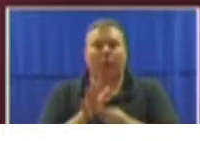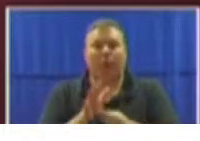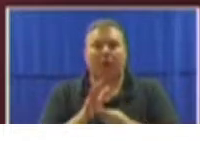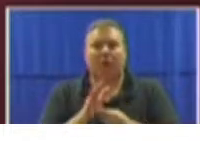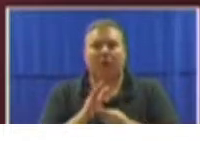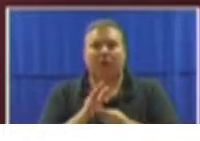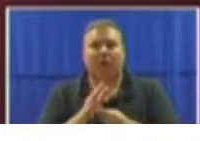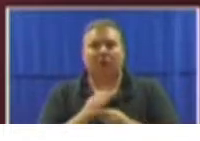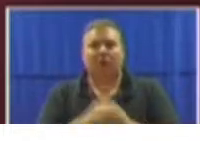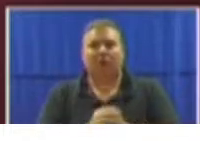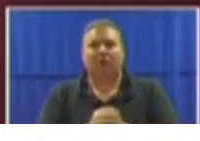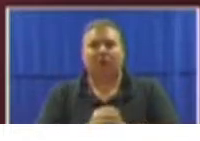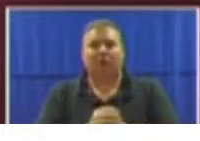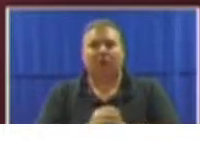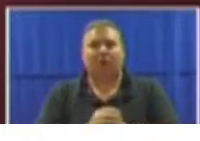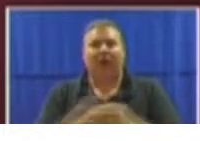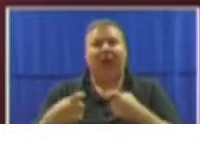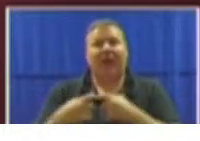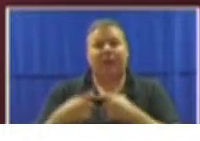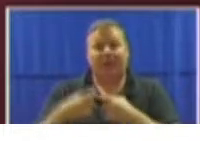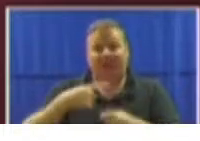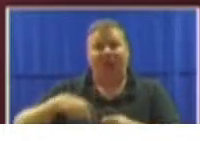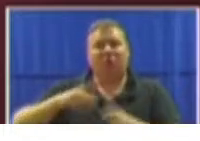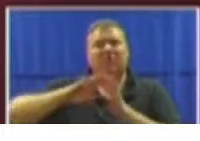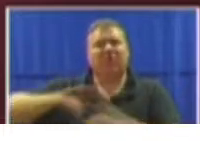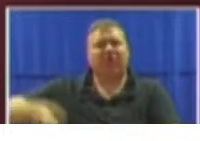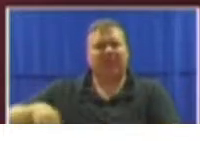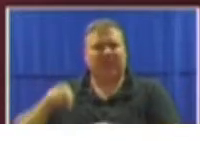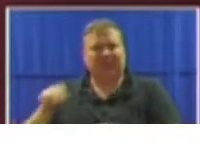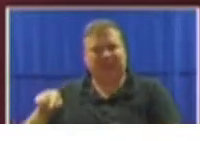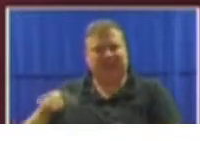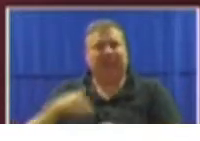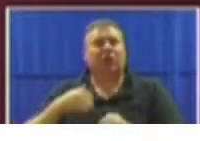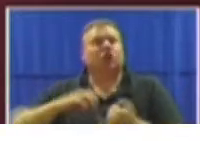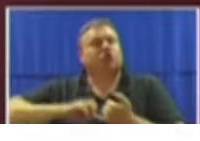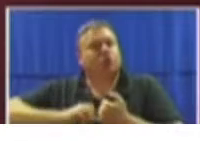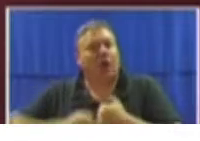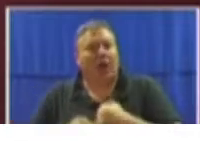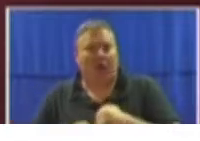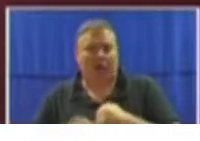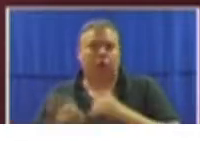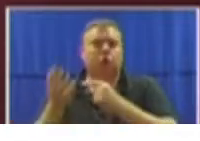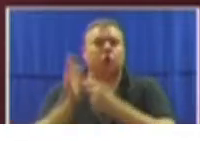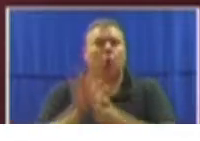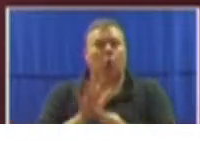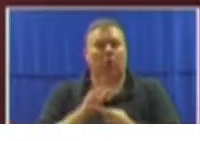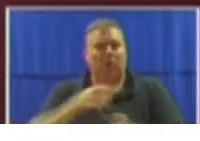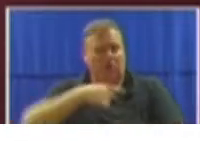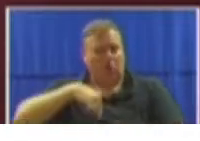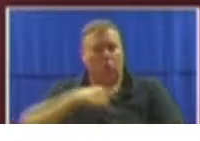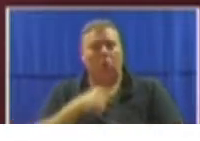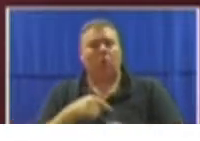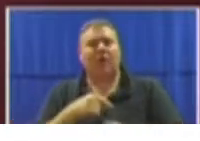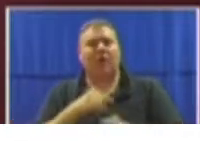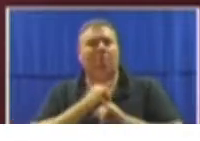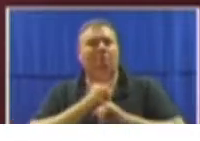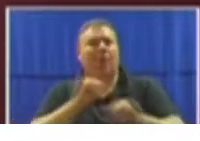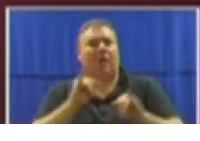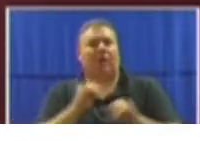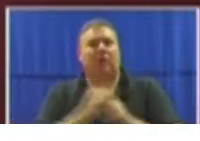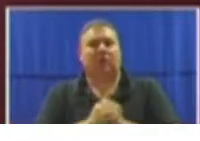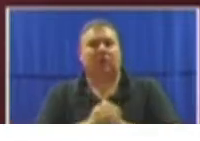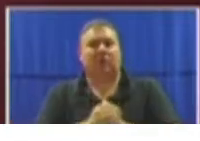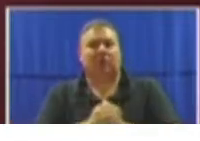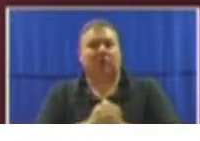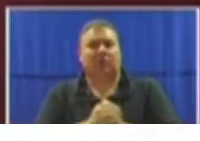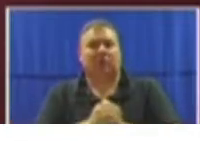a defeated foe who are painting a narrative that is crafted for purposes of defending the ill gains of